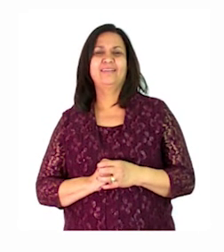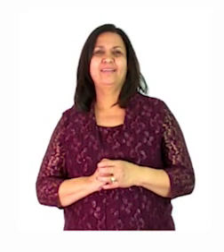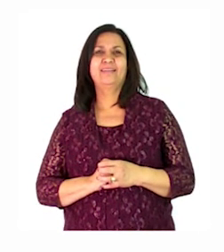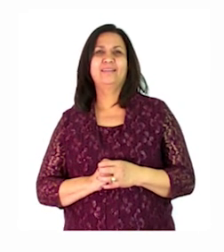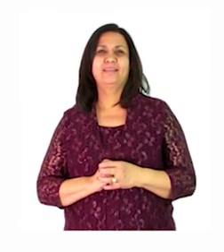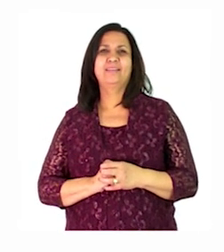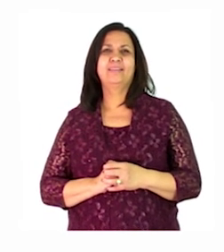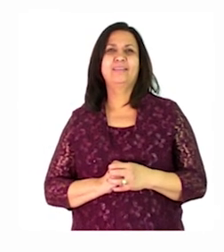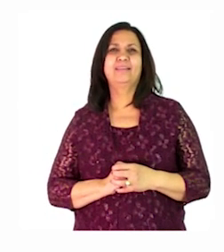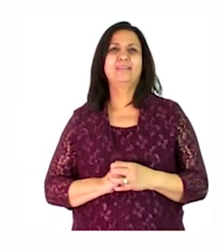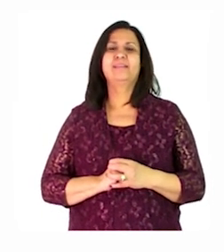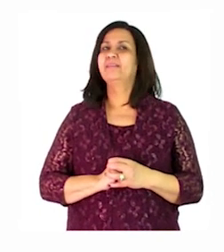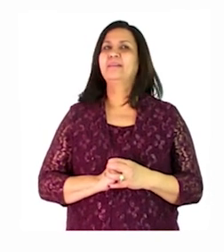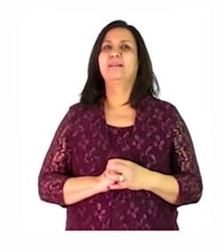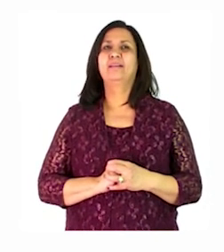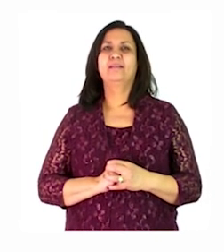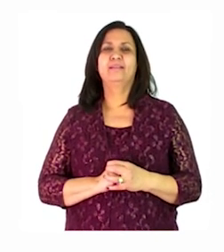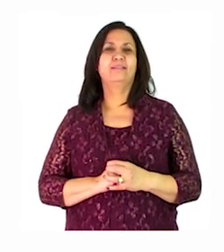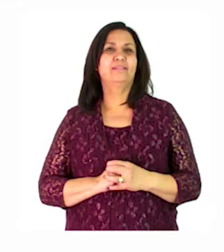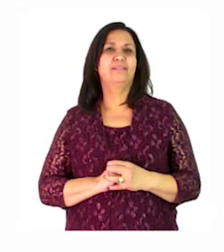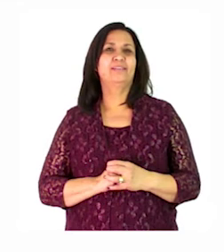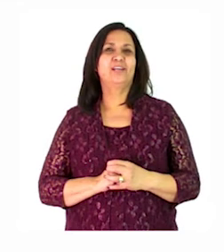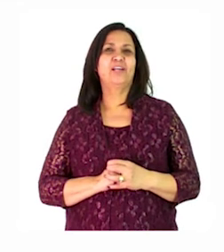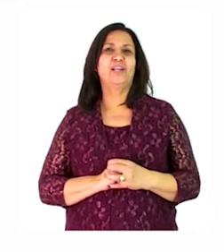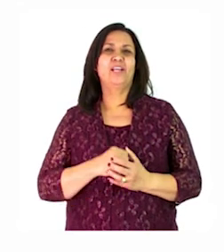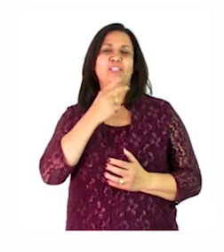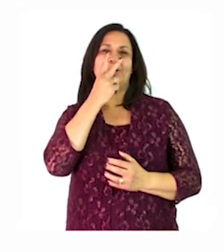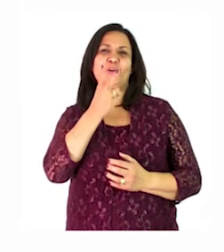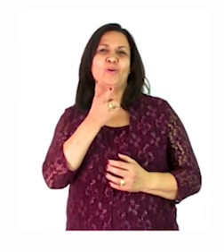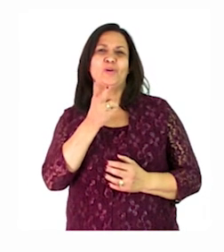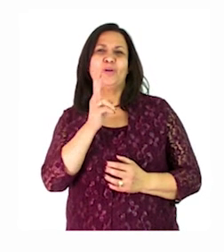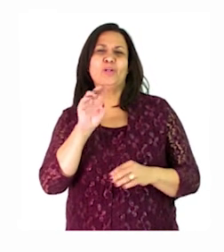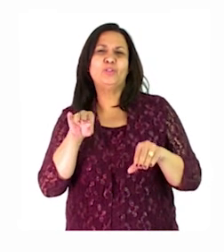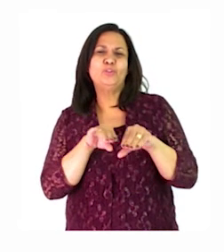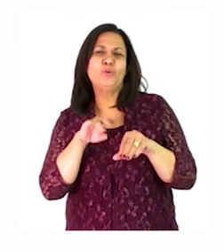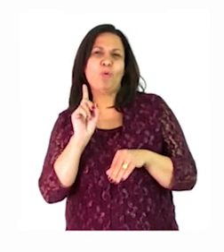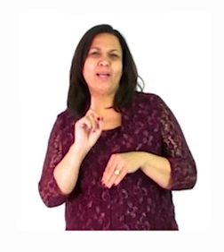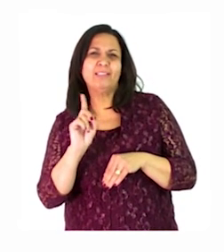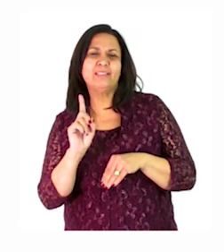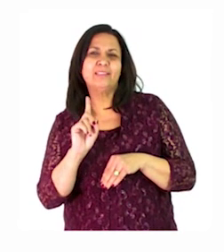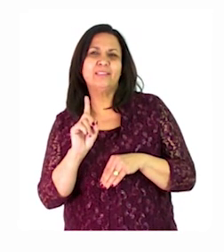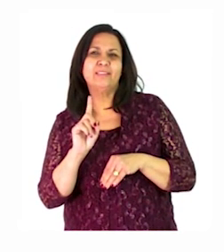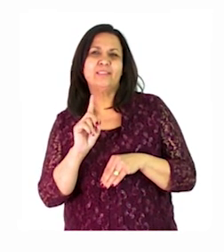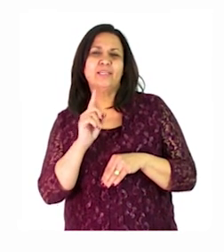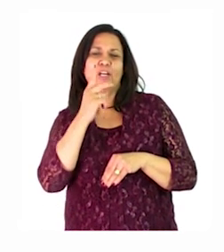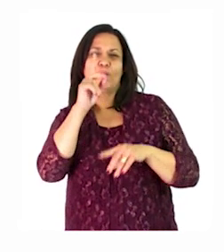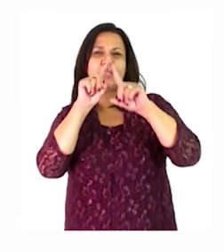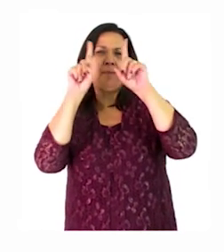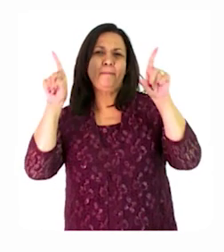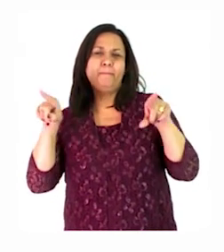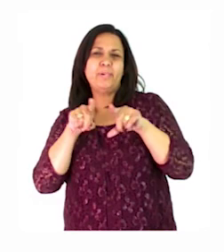Now let's look at the instructions. The instructions say, look at the pictures